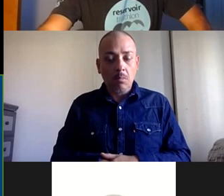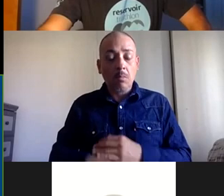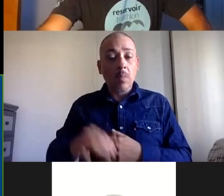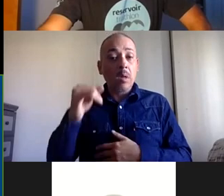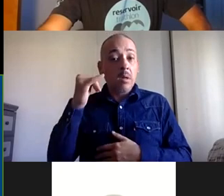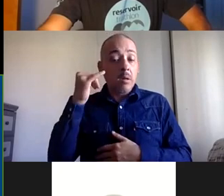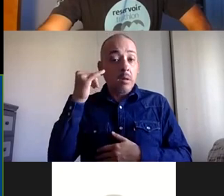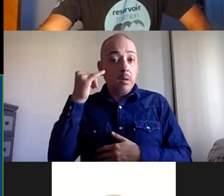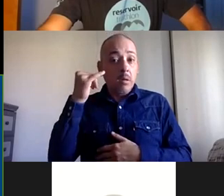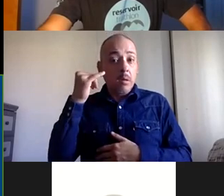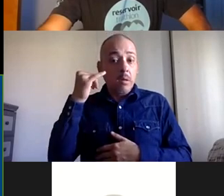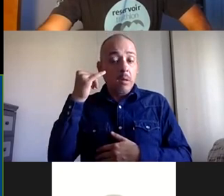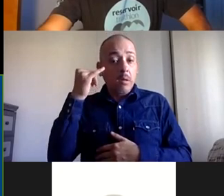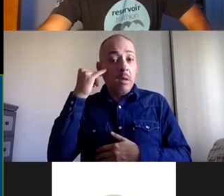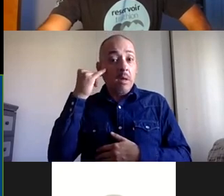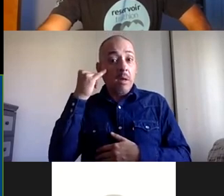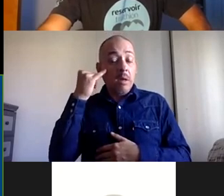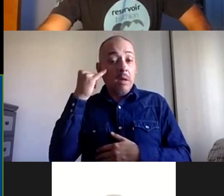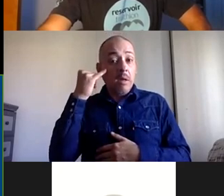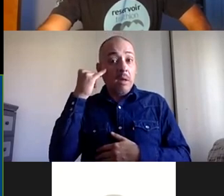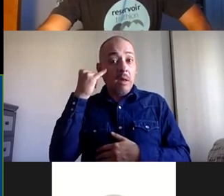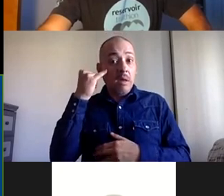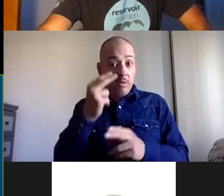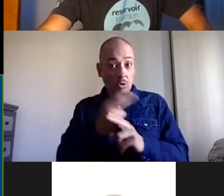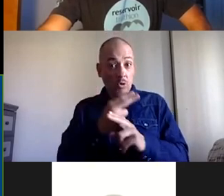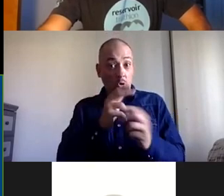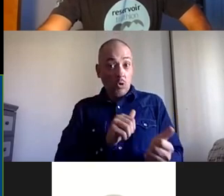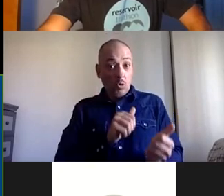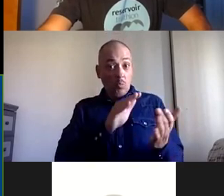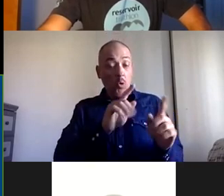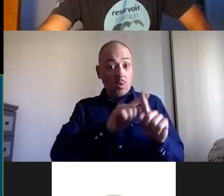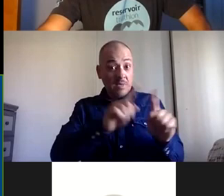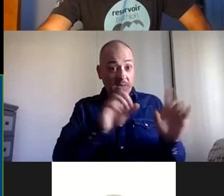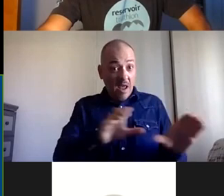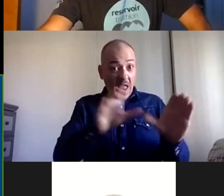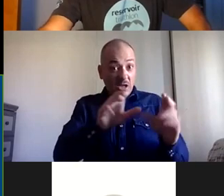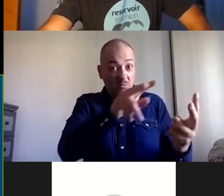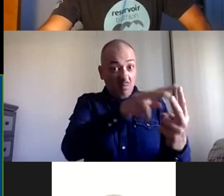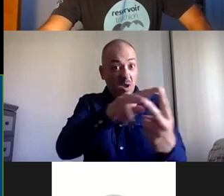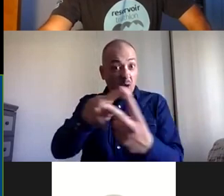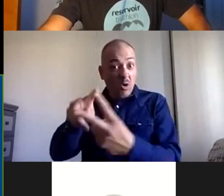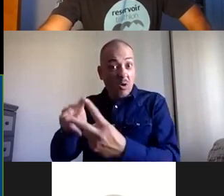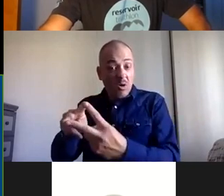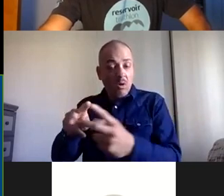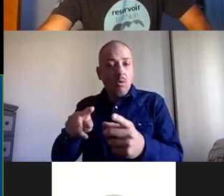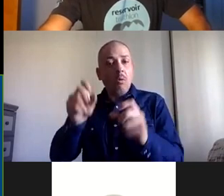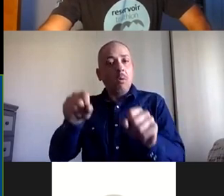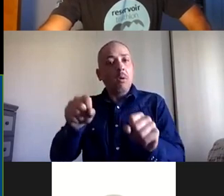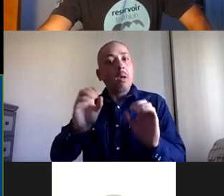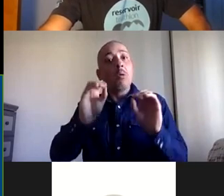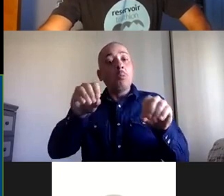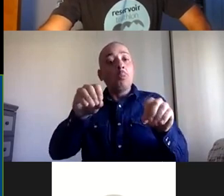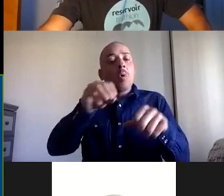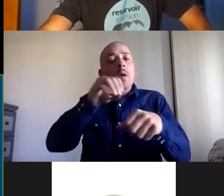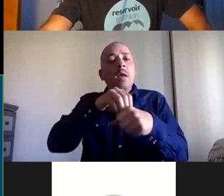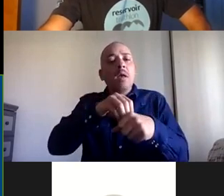If you do this to many action state pairs, you can put them into